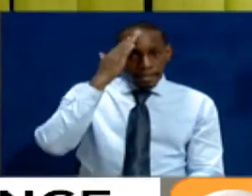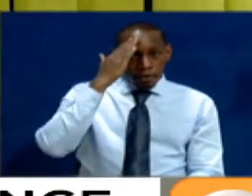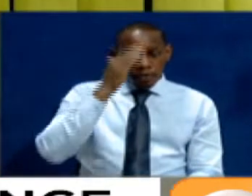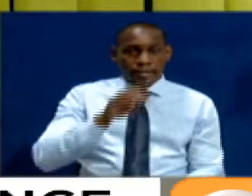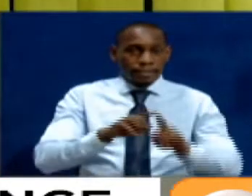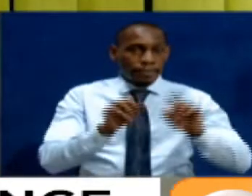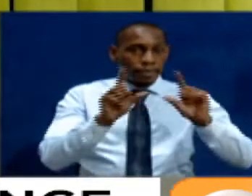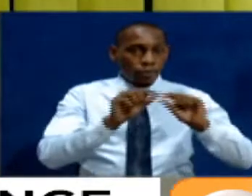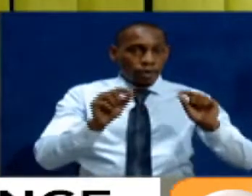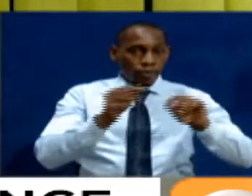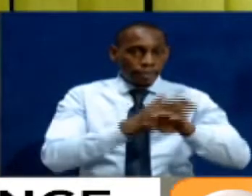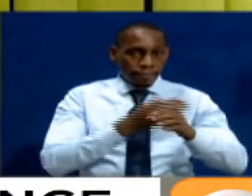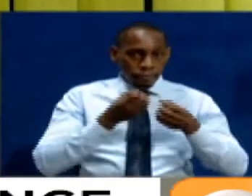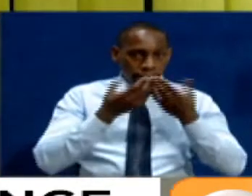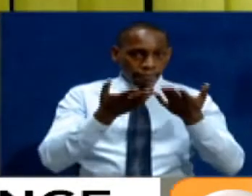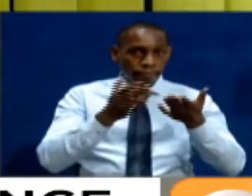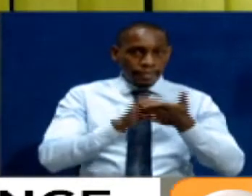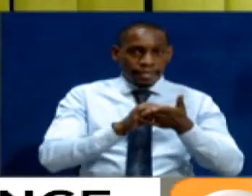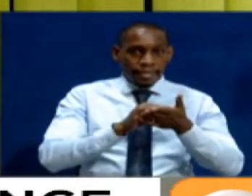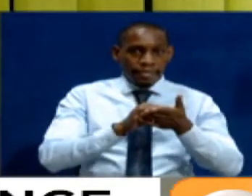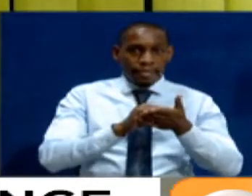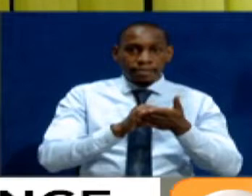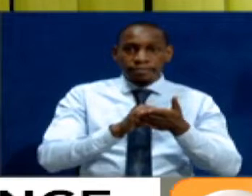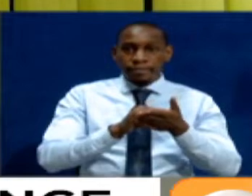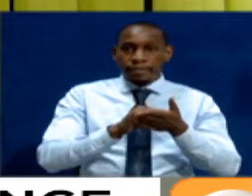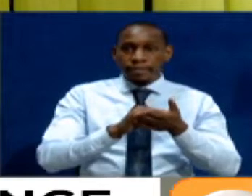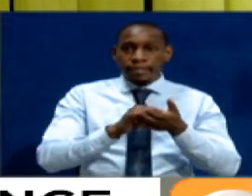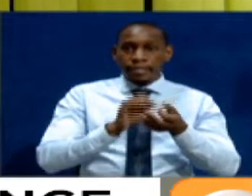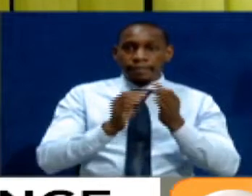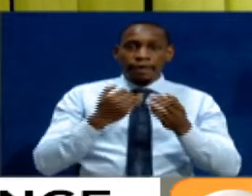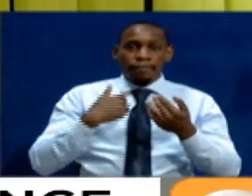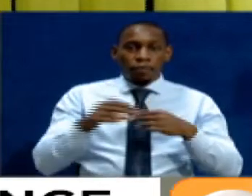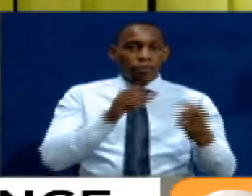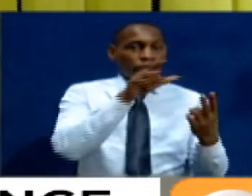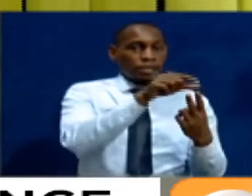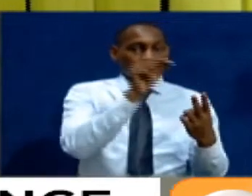Jeff, like I said earlier, if you have the luxury of choice,